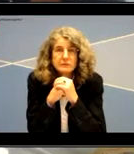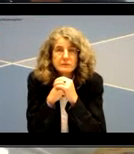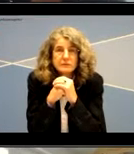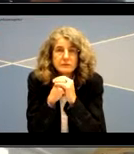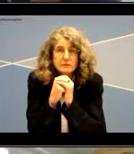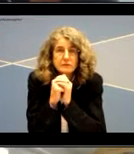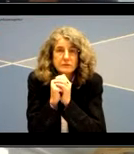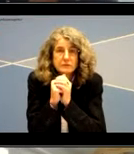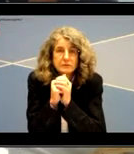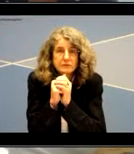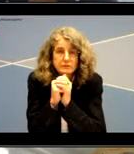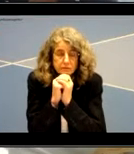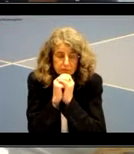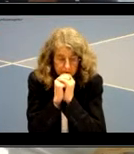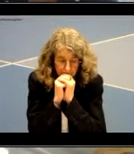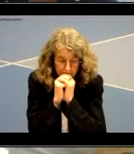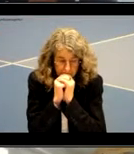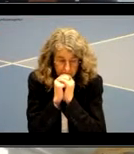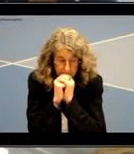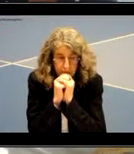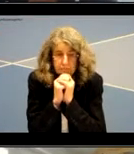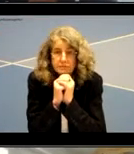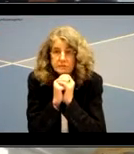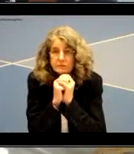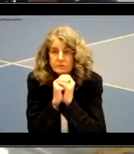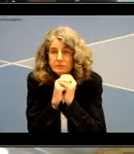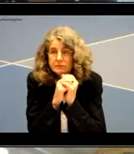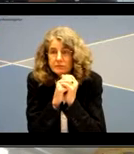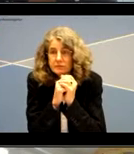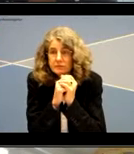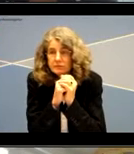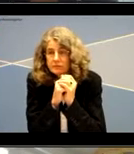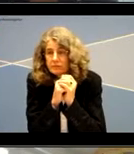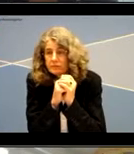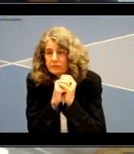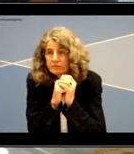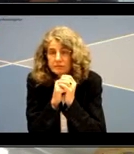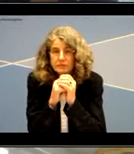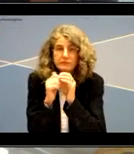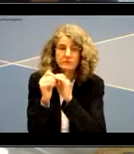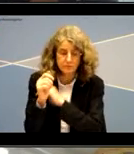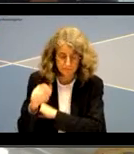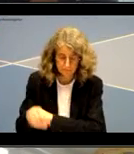the town of Down, the solution that was mentioned by Claire, I think, but